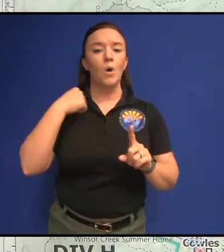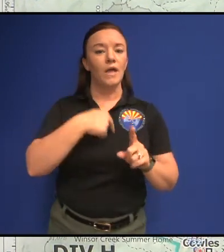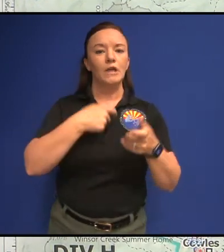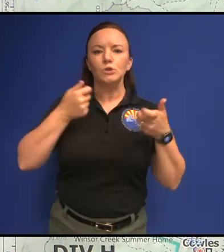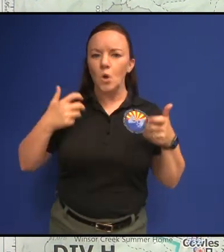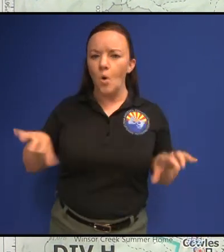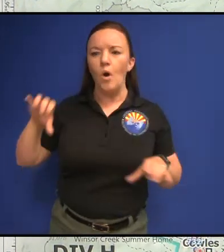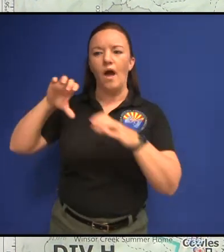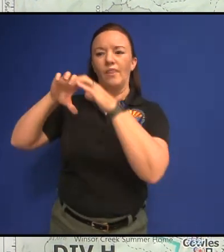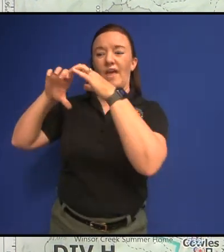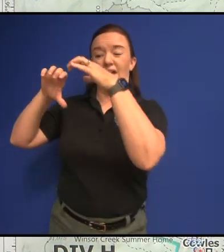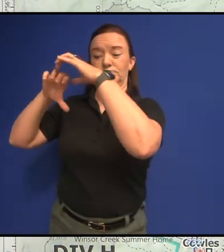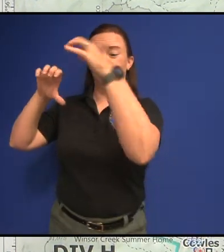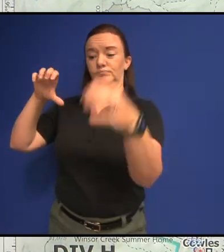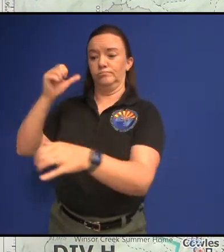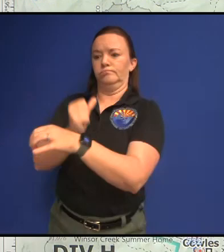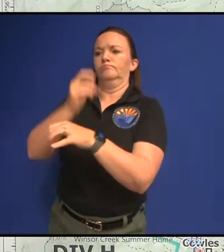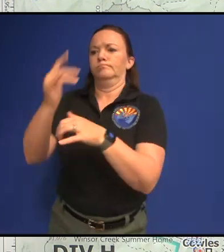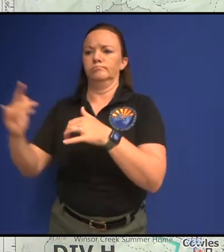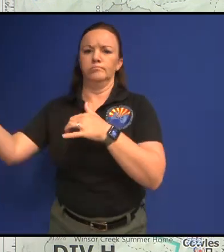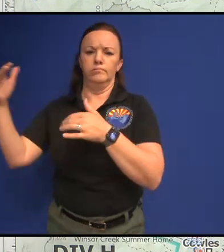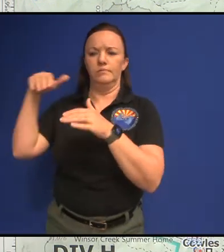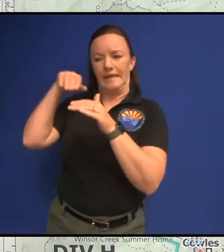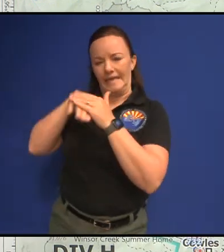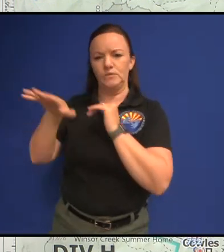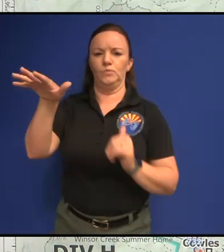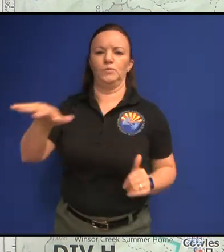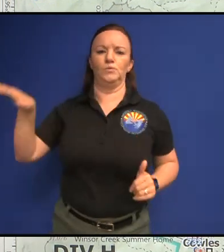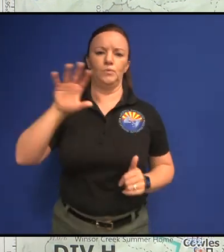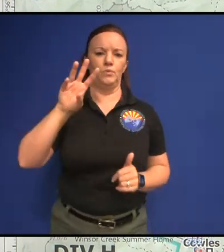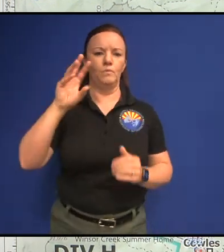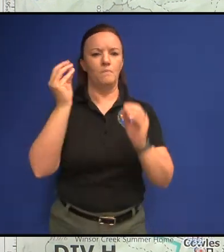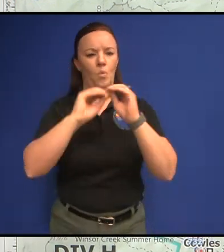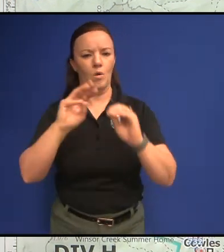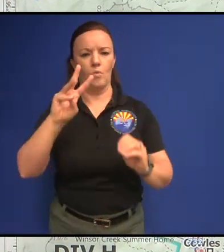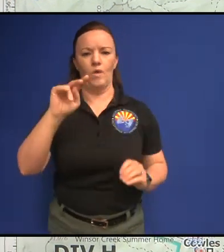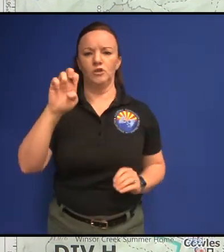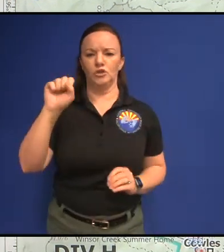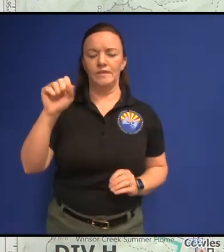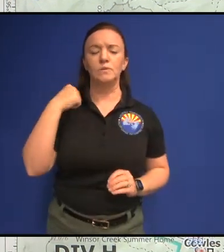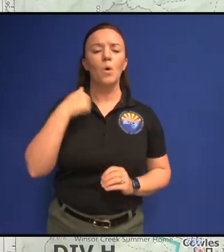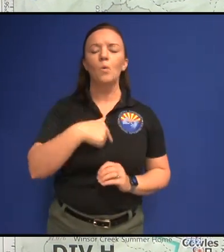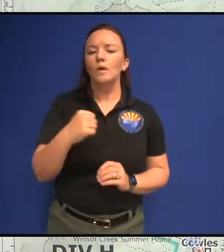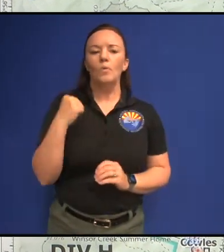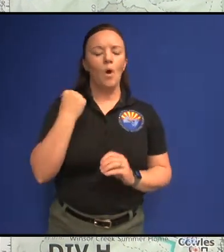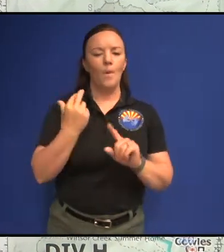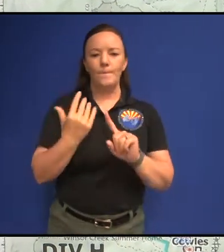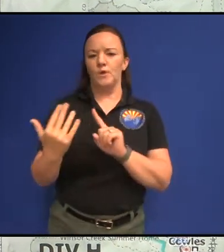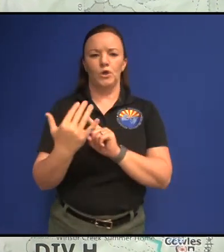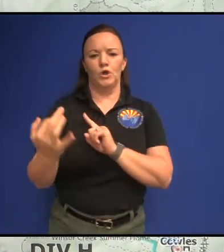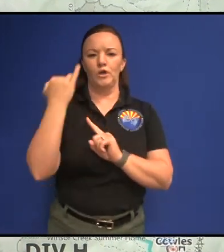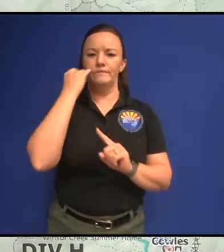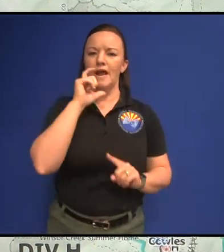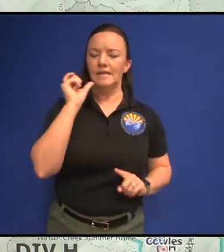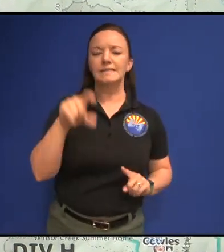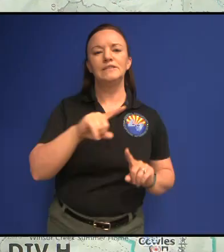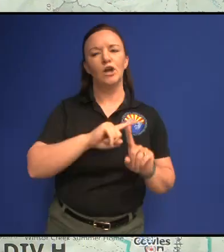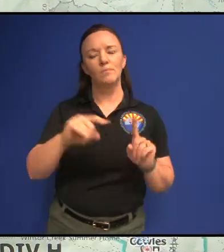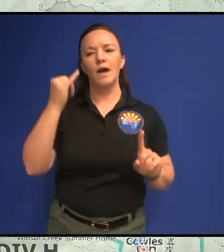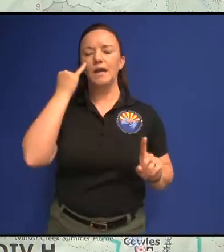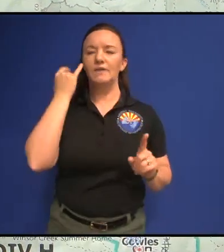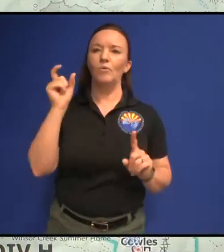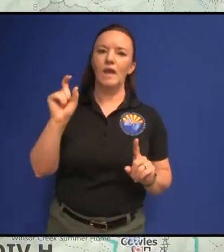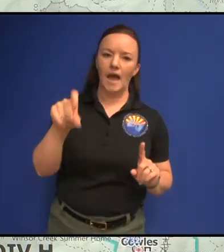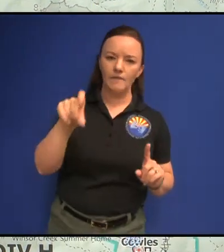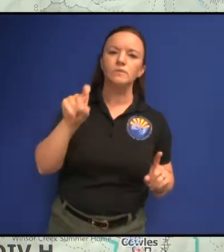into a whole new chunk of the wilderness as well. So we won't burn if we don't need to, but if it's pushing our hand, that's a tool that